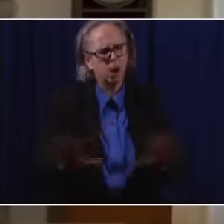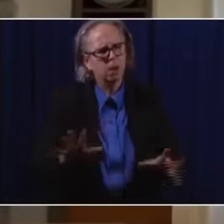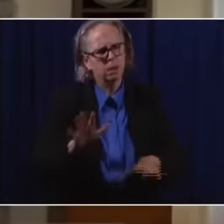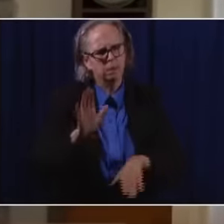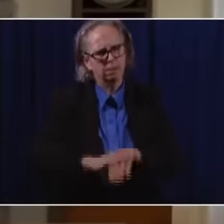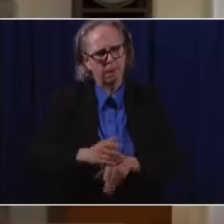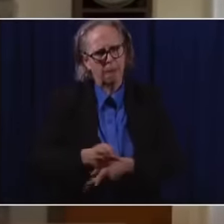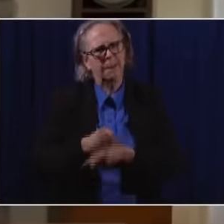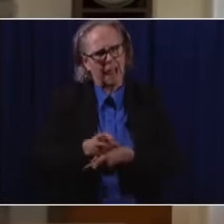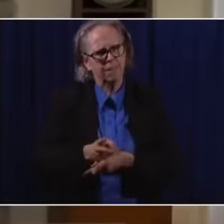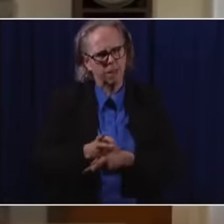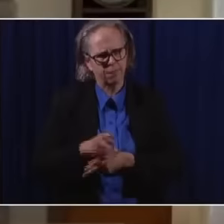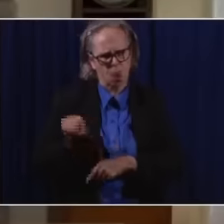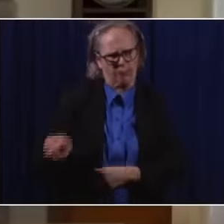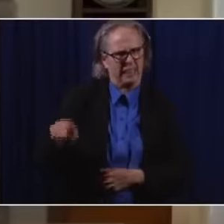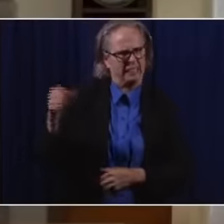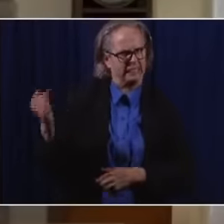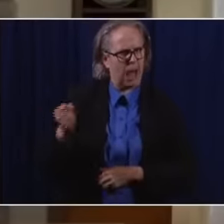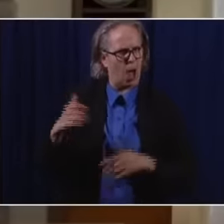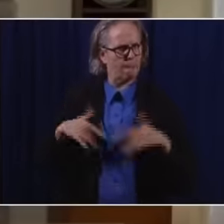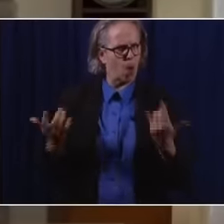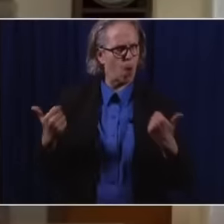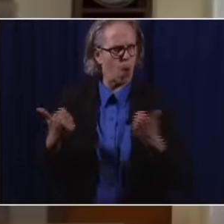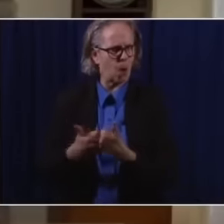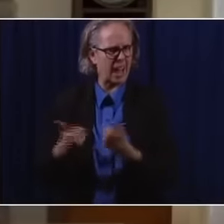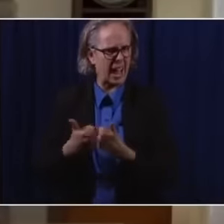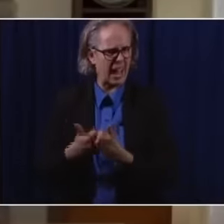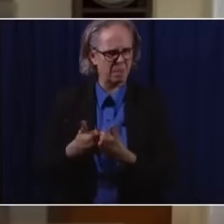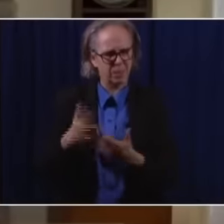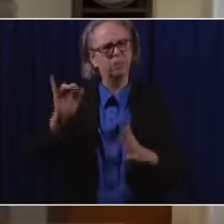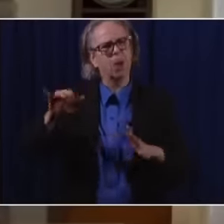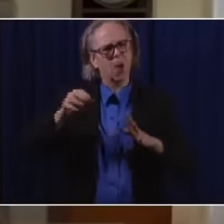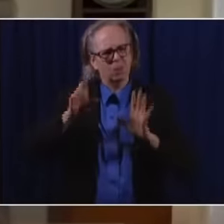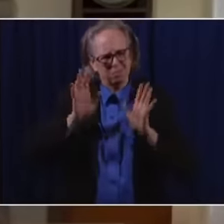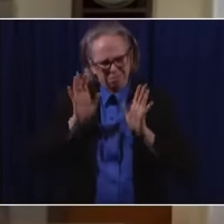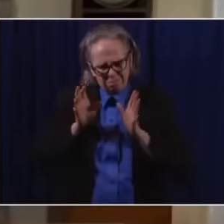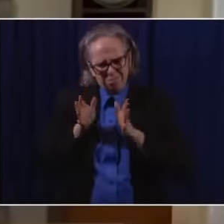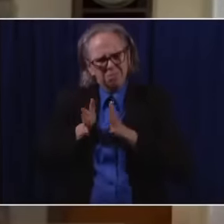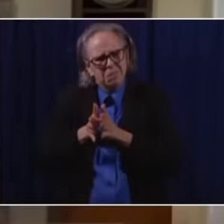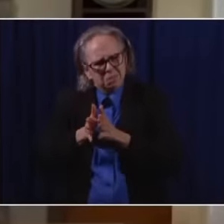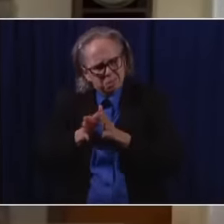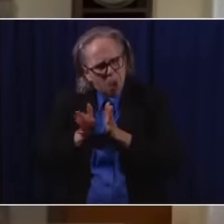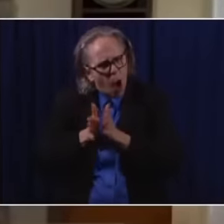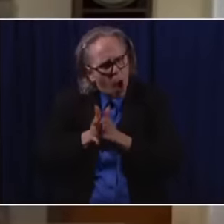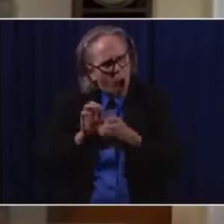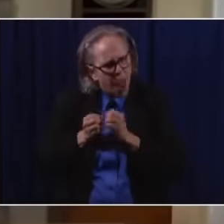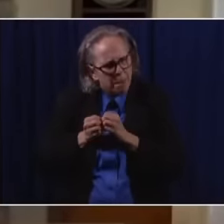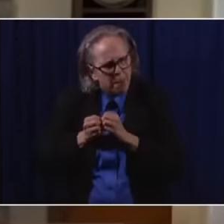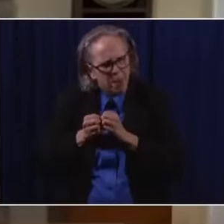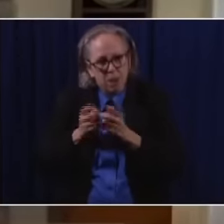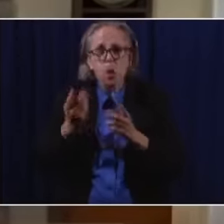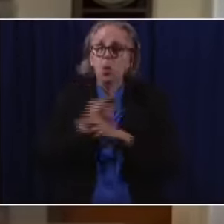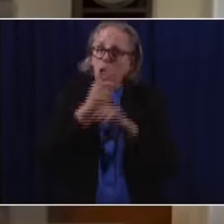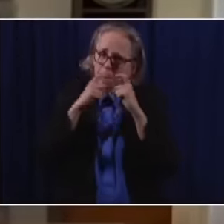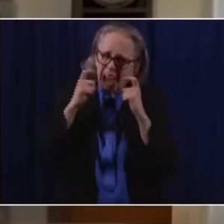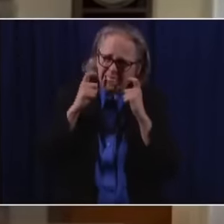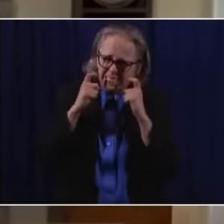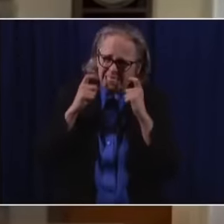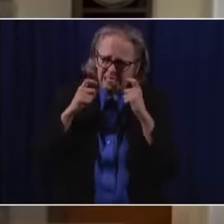family, in your socializing, keep a mask on and just be